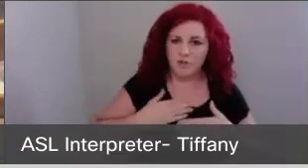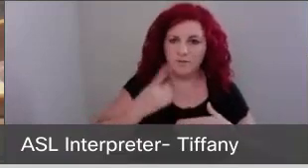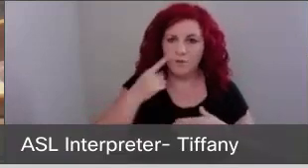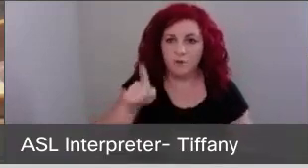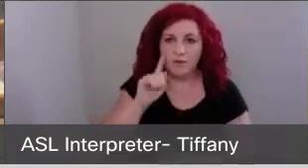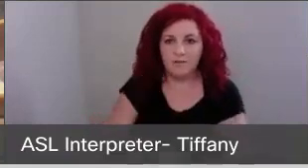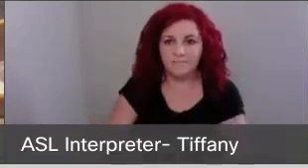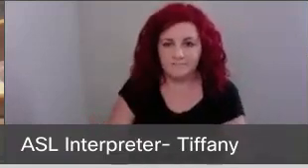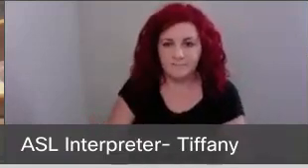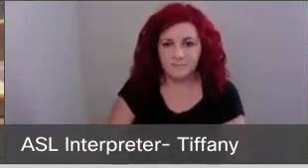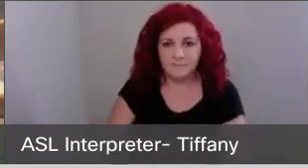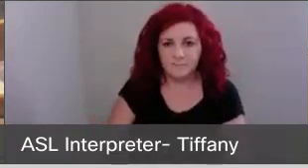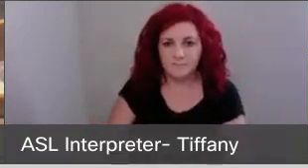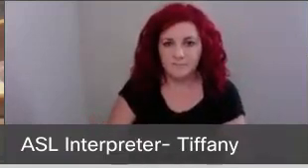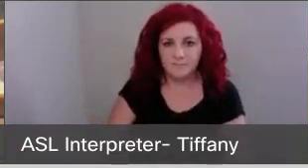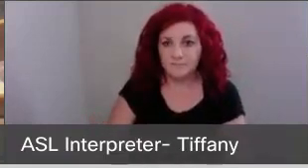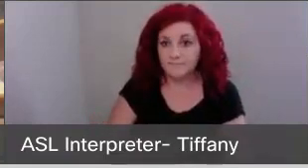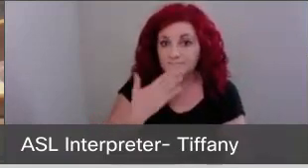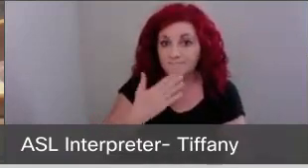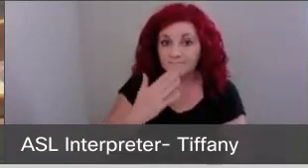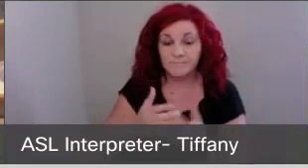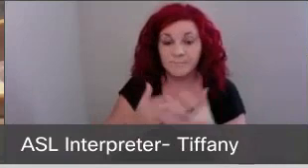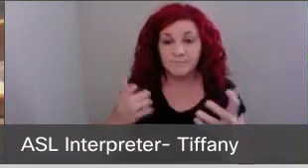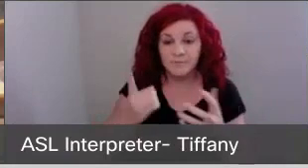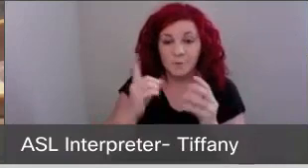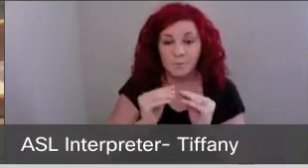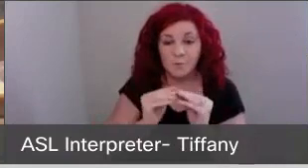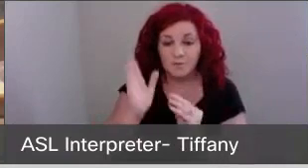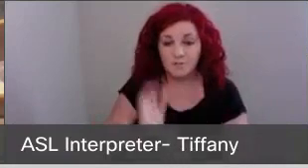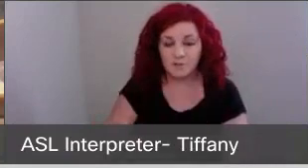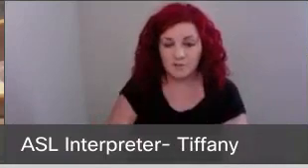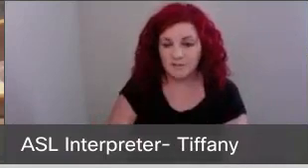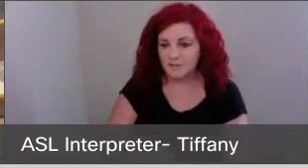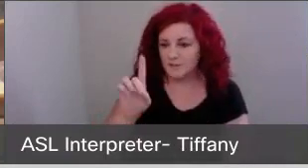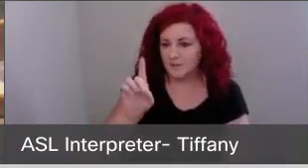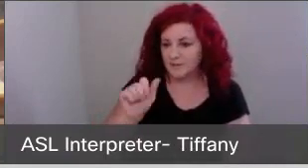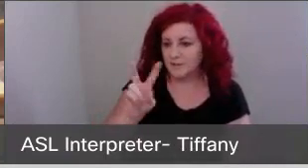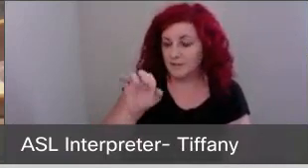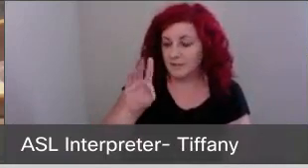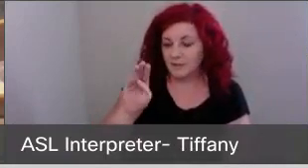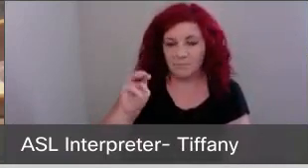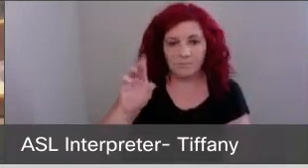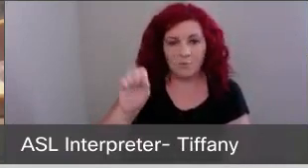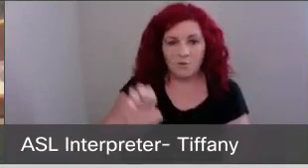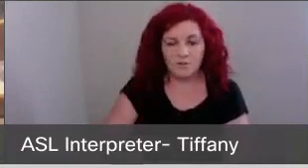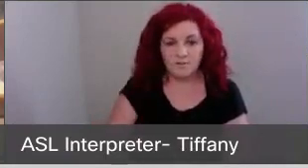you. Thank you so much. We have one more speaker, David Morse.